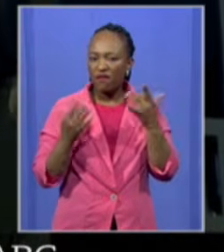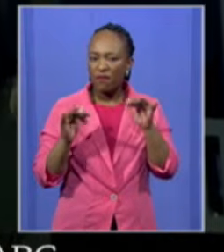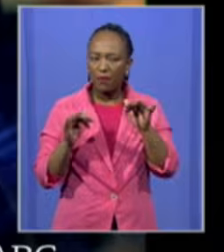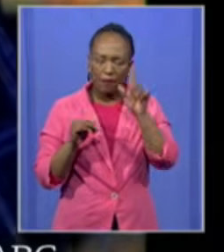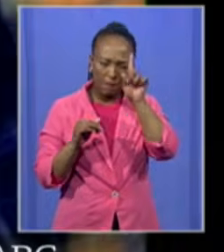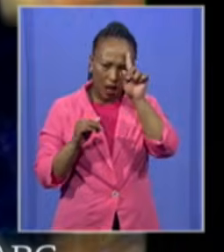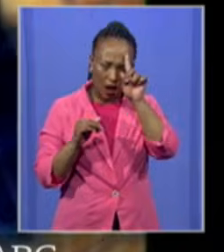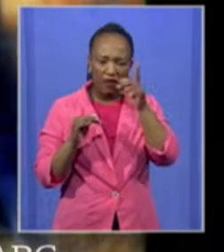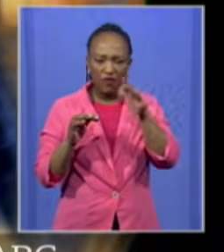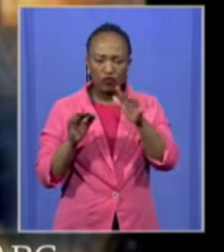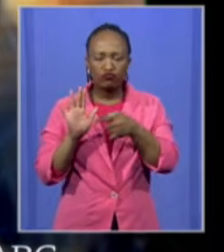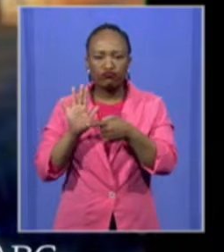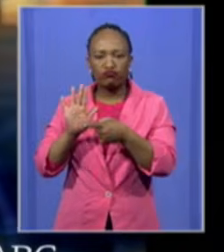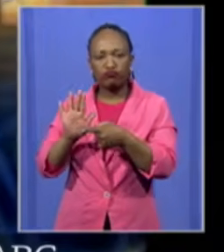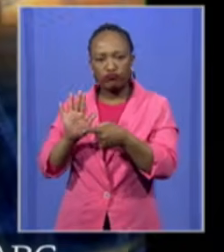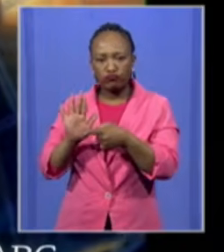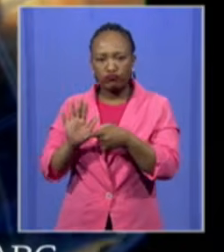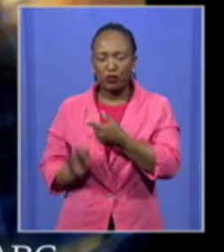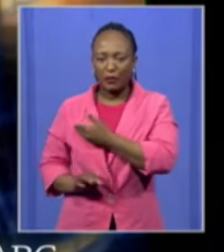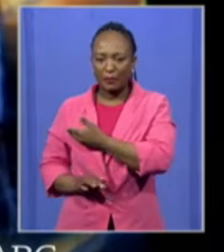batsho.